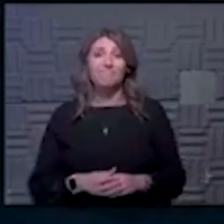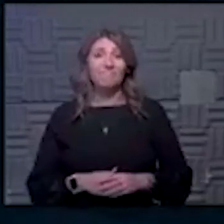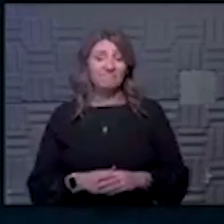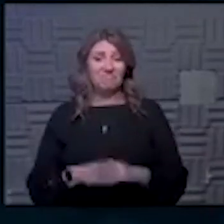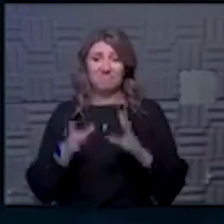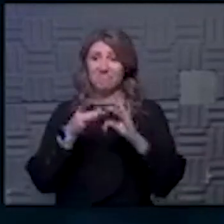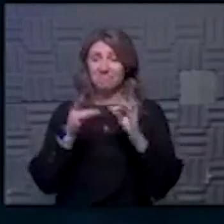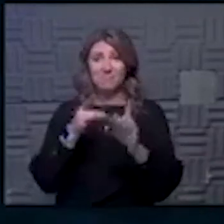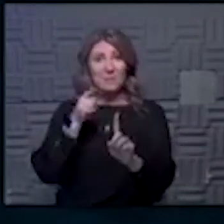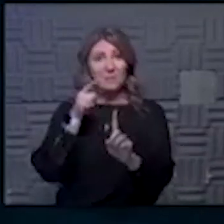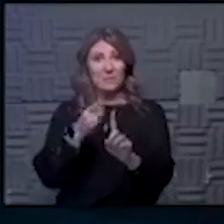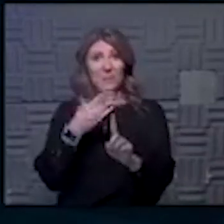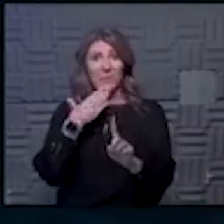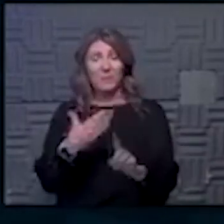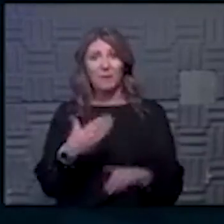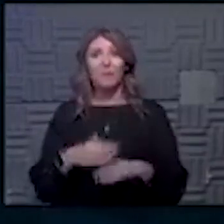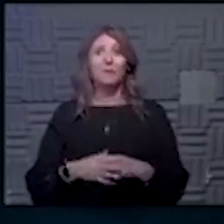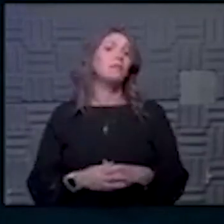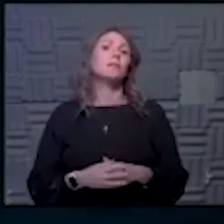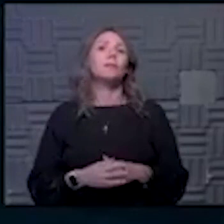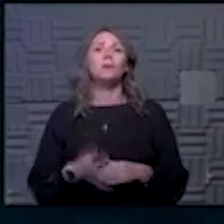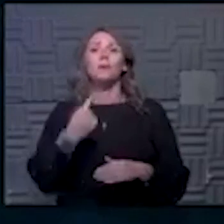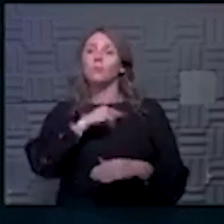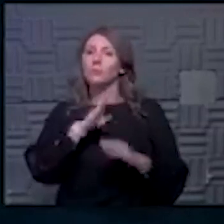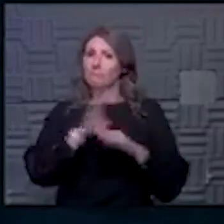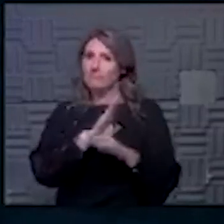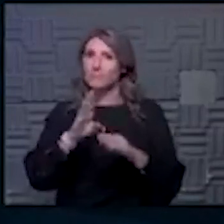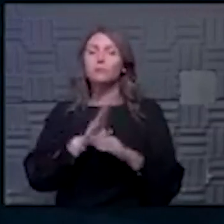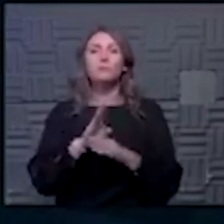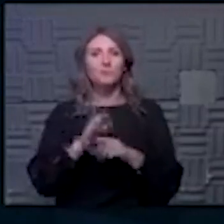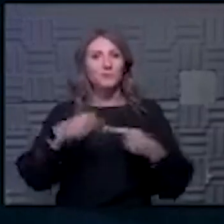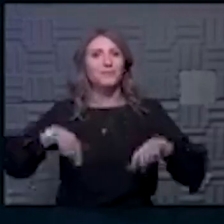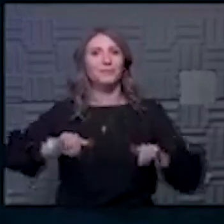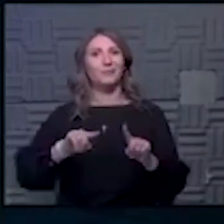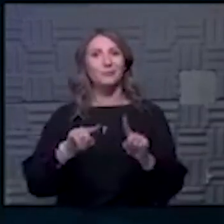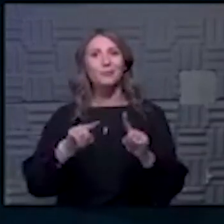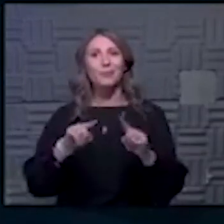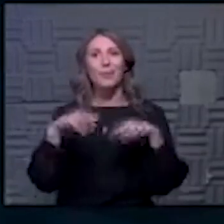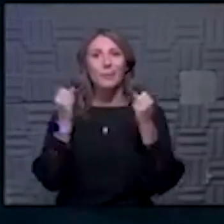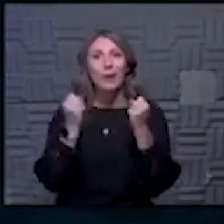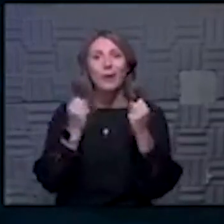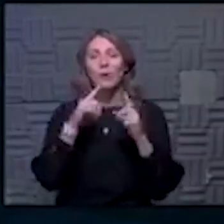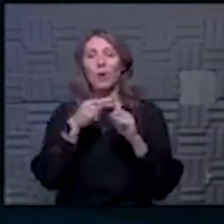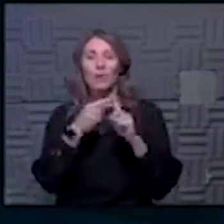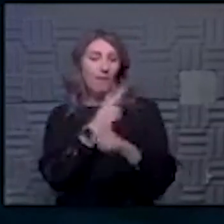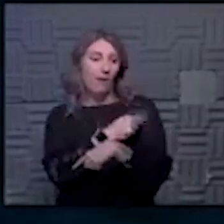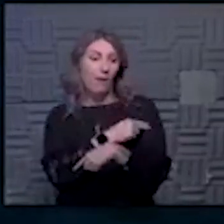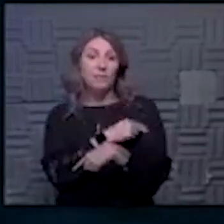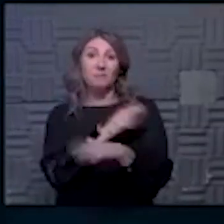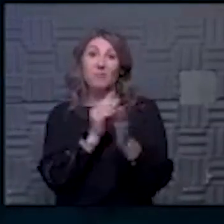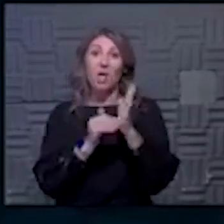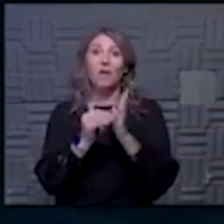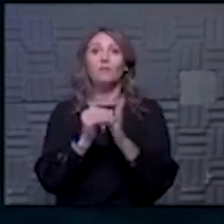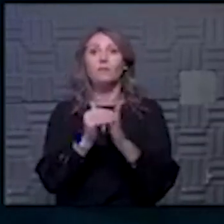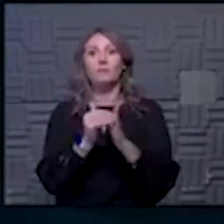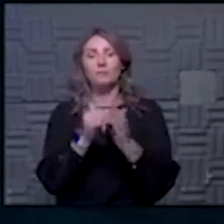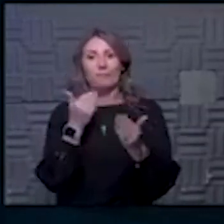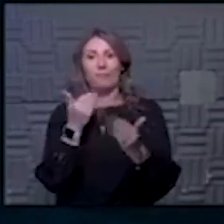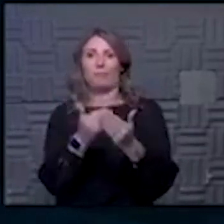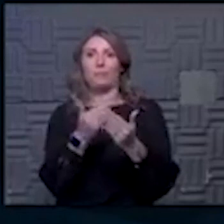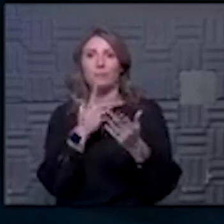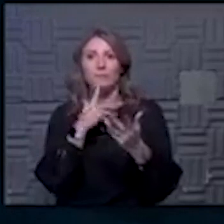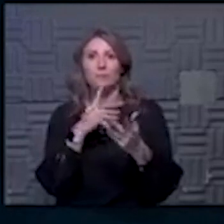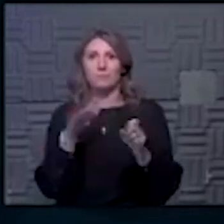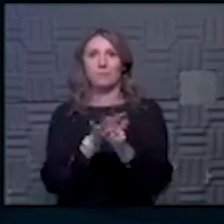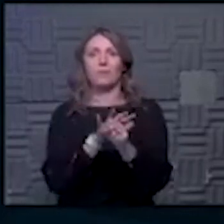stated it very well. We are busier this time of year. This is the time when hospitals are often close to